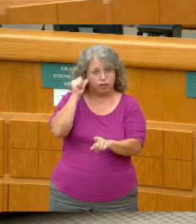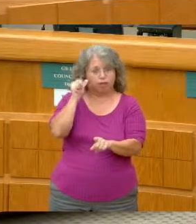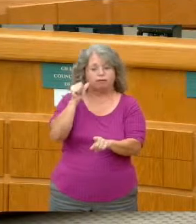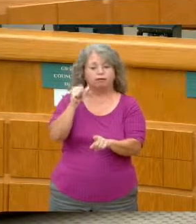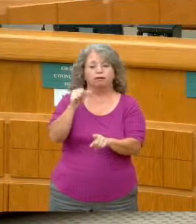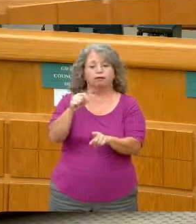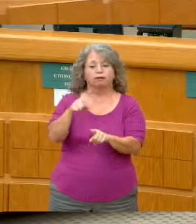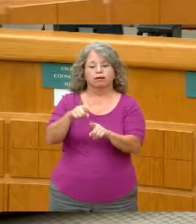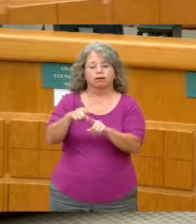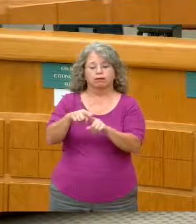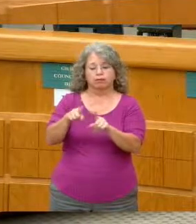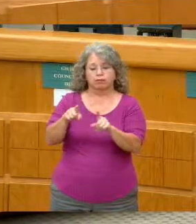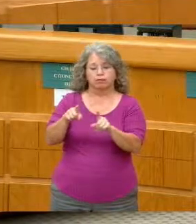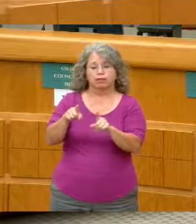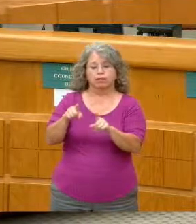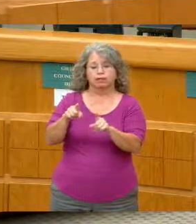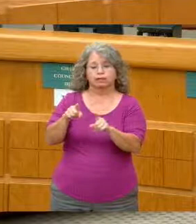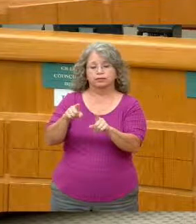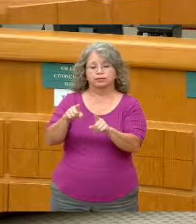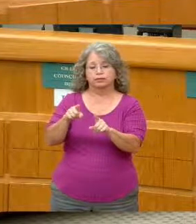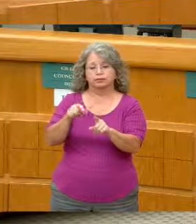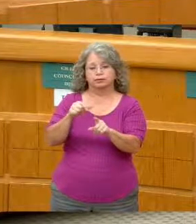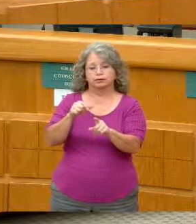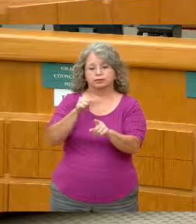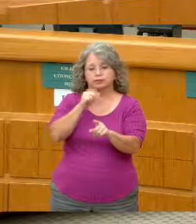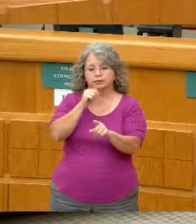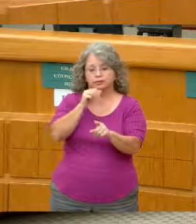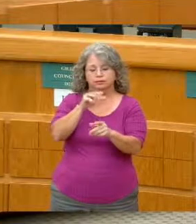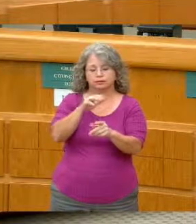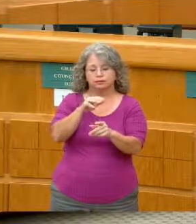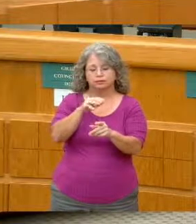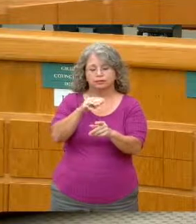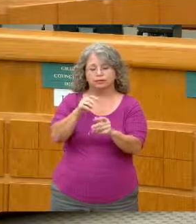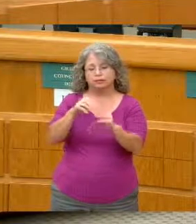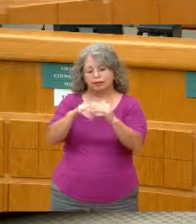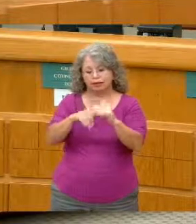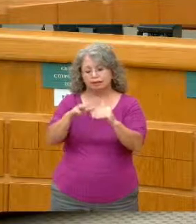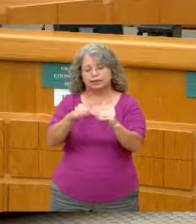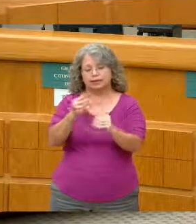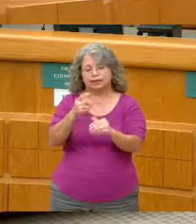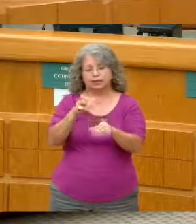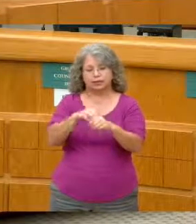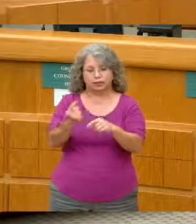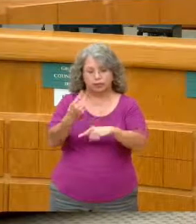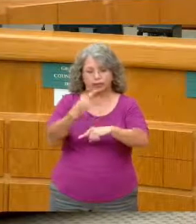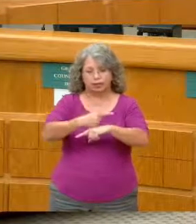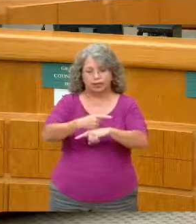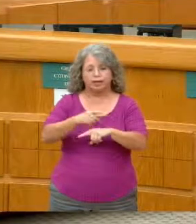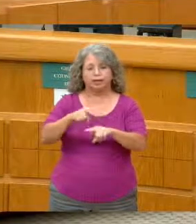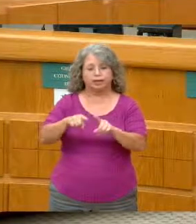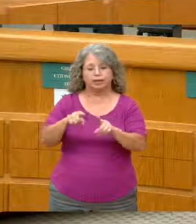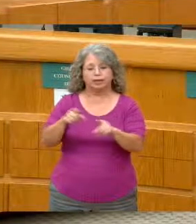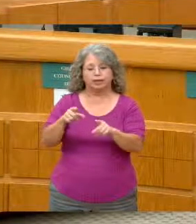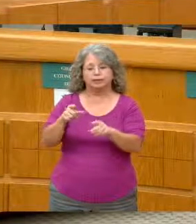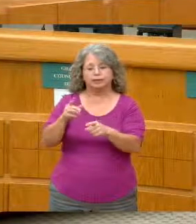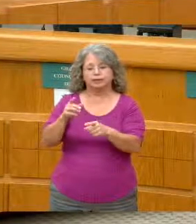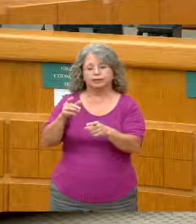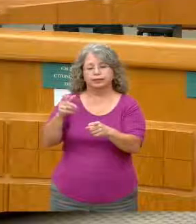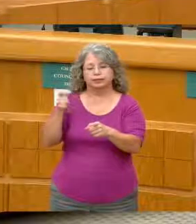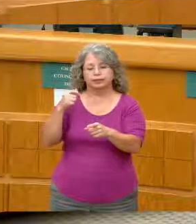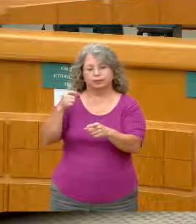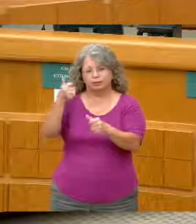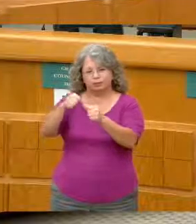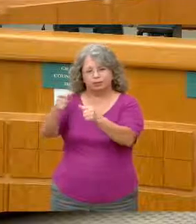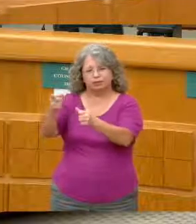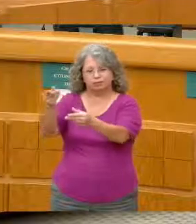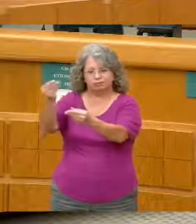bit of a catch-up from some of the facilities. So there were not exactly 11 yesterday, a little bit fewer than 11, and then some from some